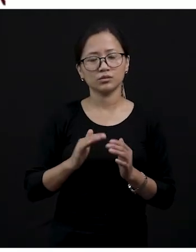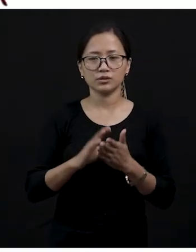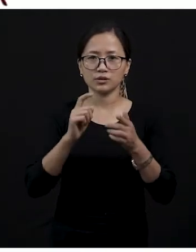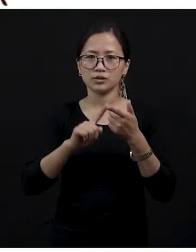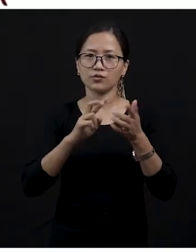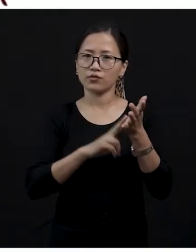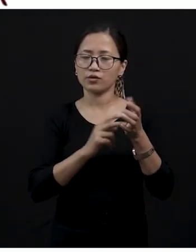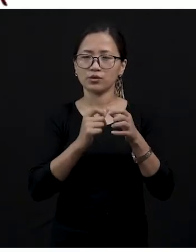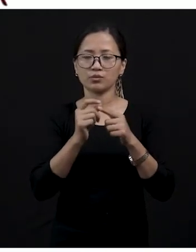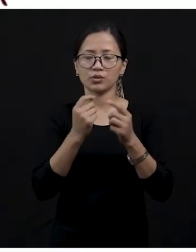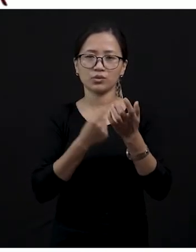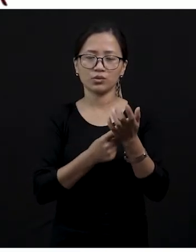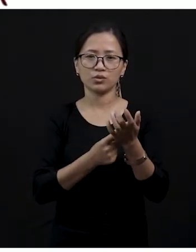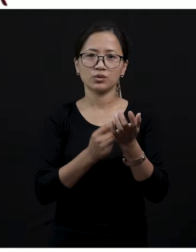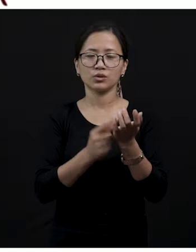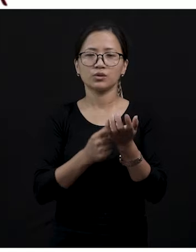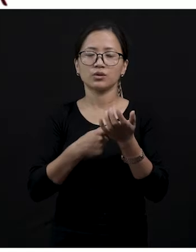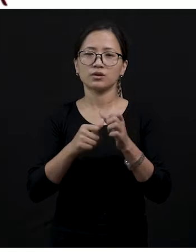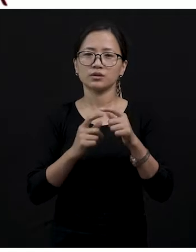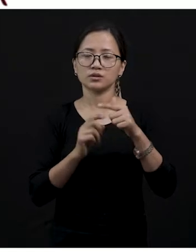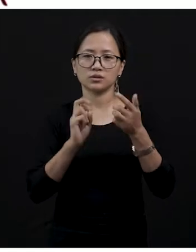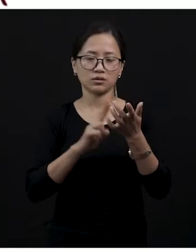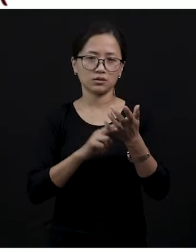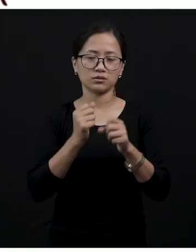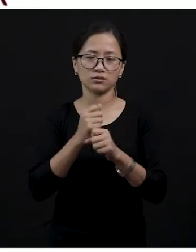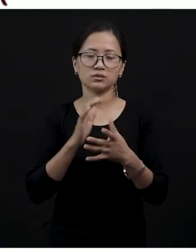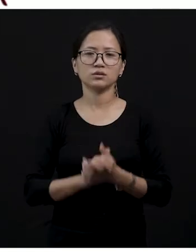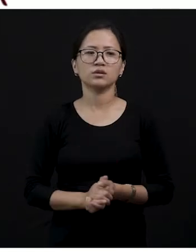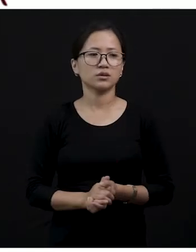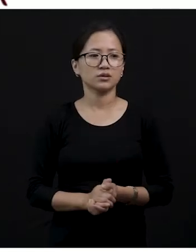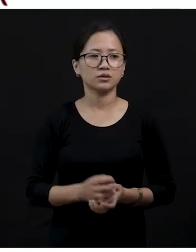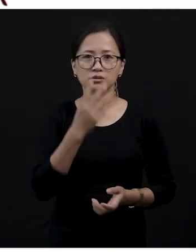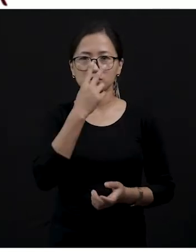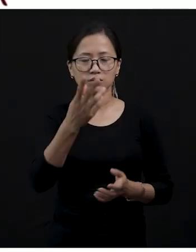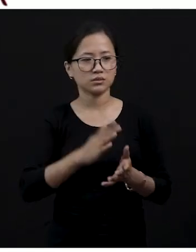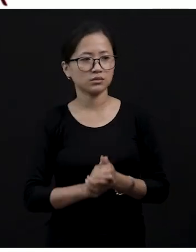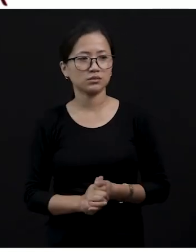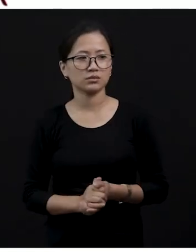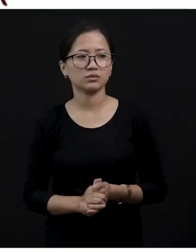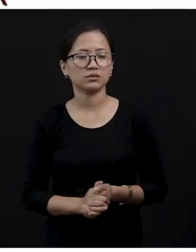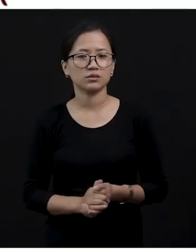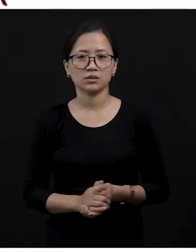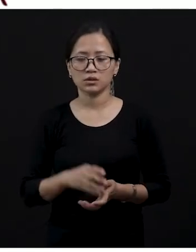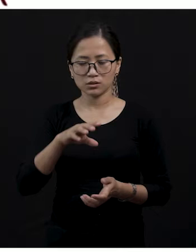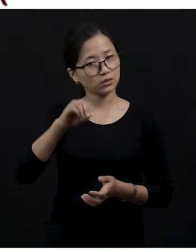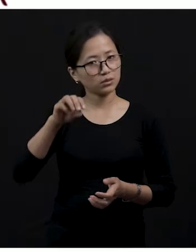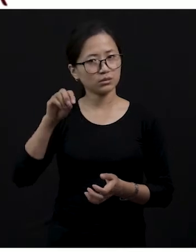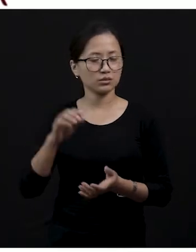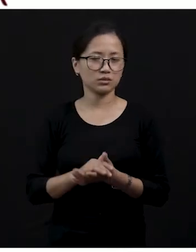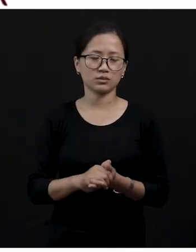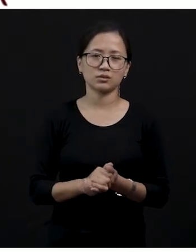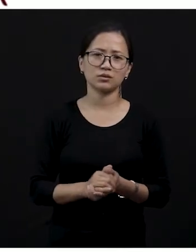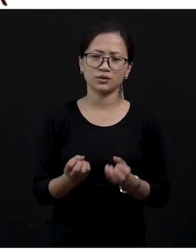evaporating. Yes, it is evaporating. See, the kettle is boiling, steam is coming out. You try to collect it, it will come